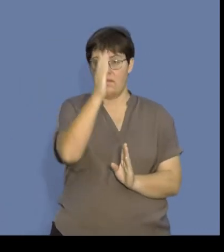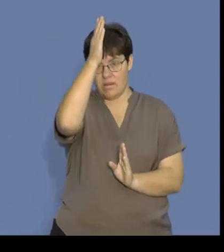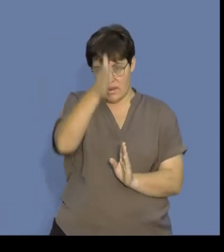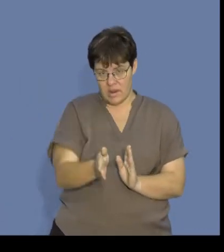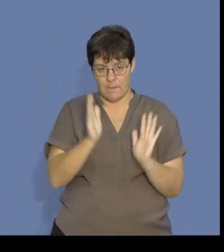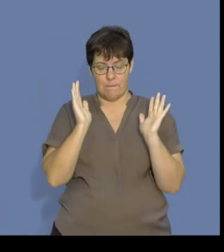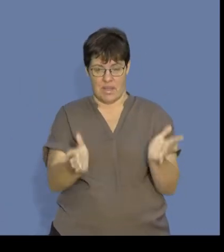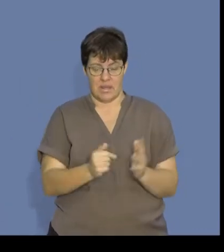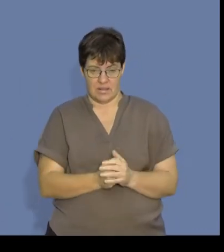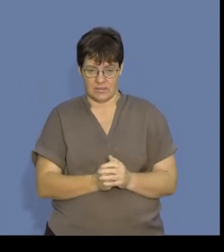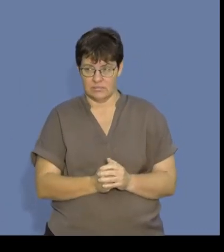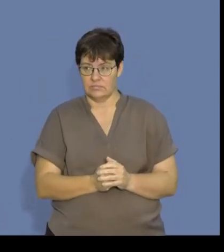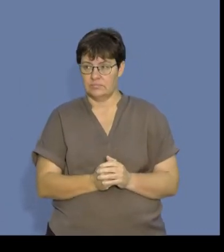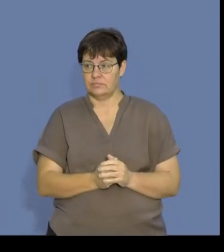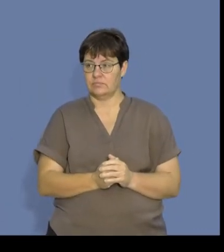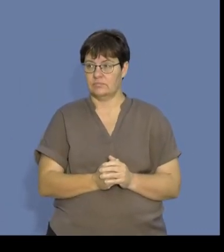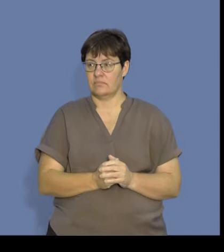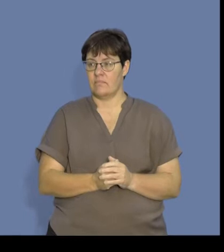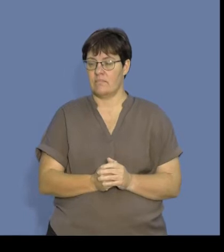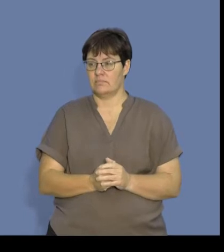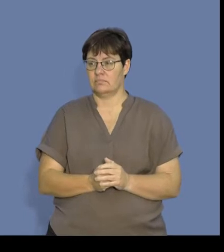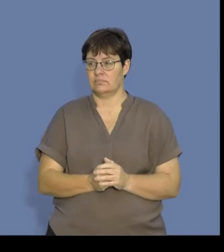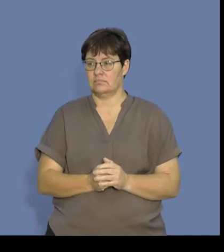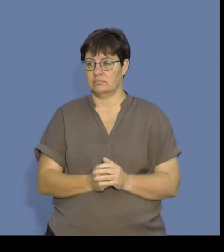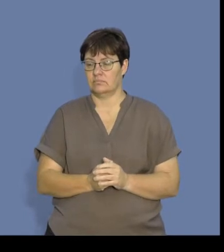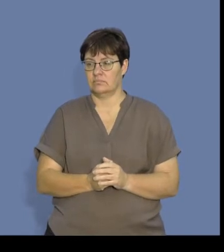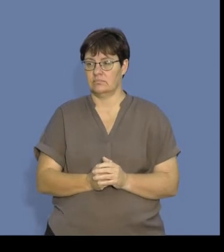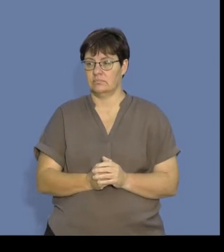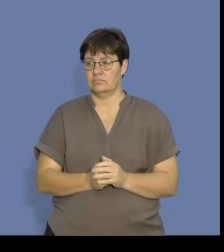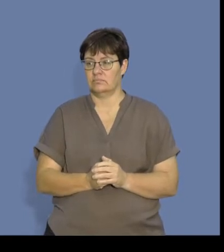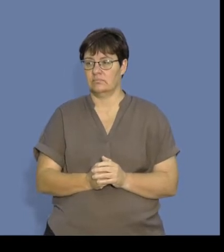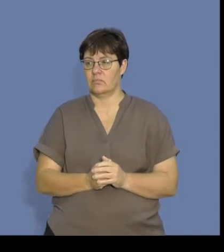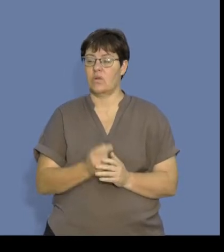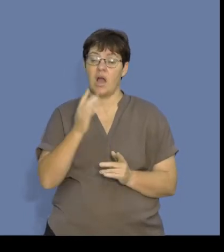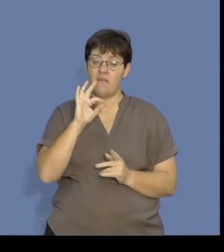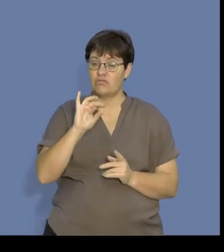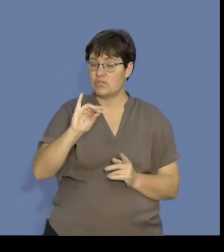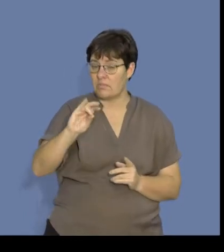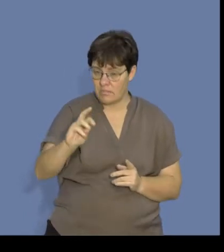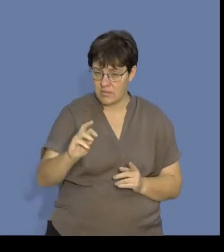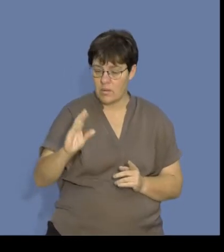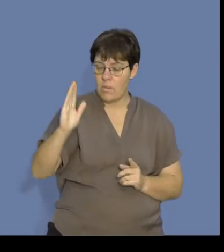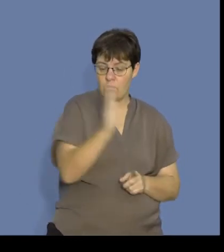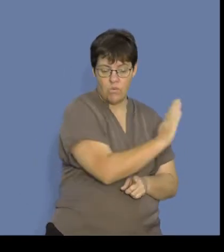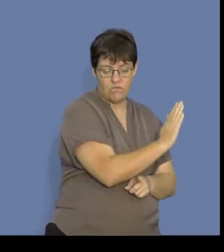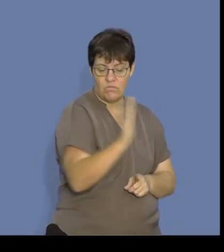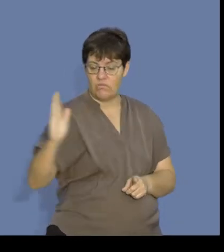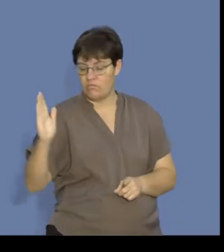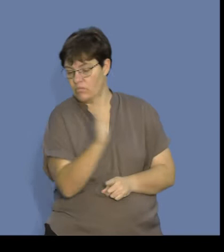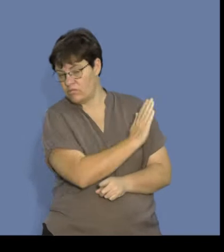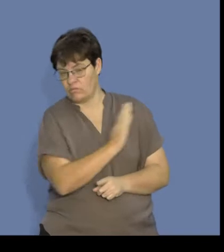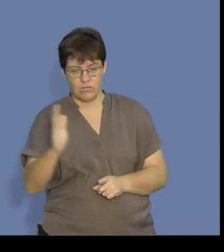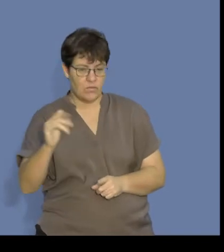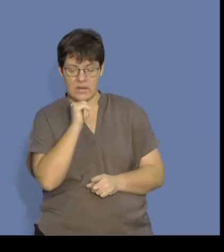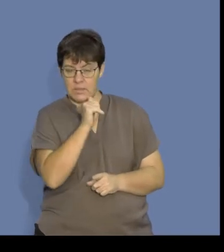it there, it will be only at that point. If I move it there, it will be only at that point. So every time you can shift it